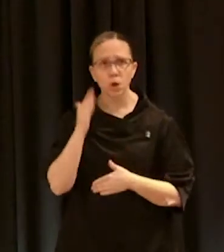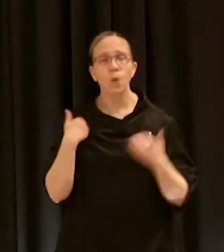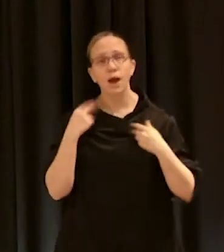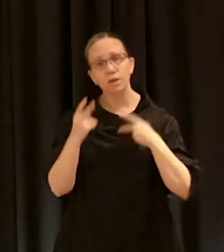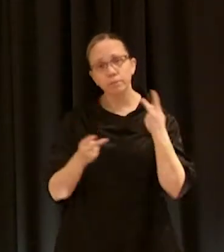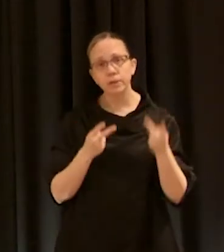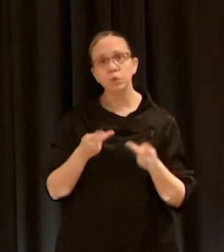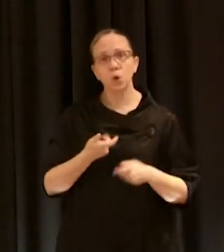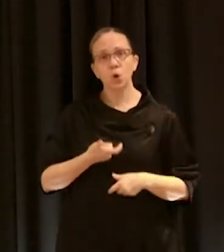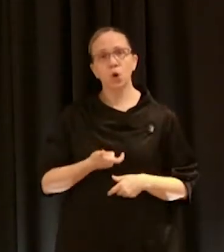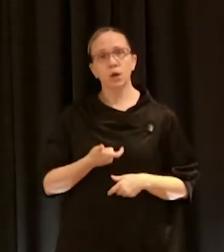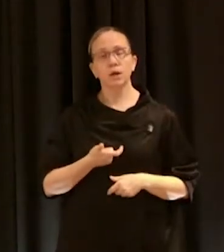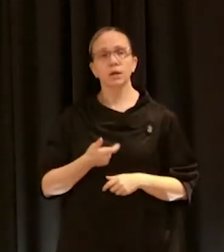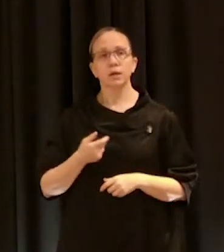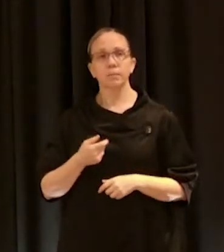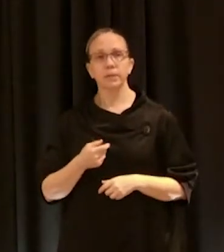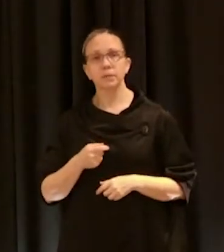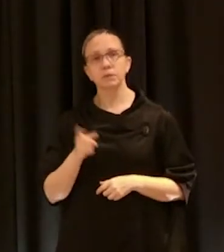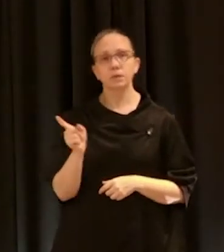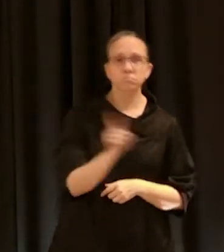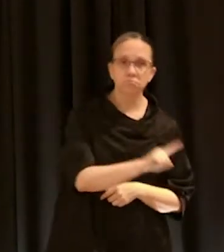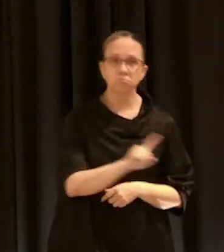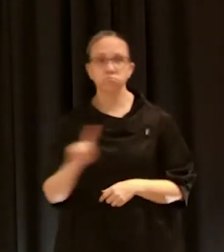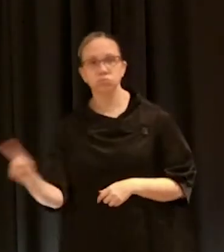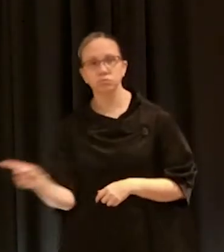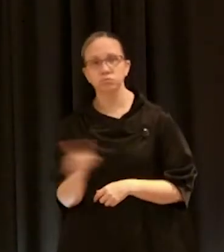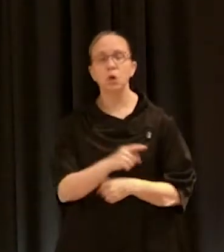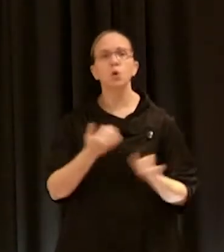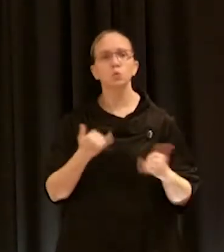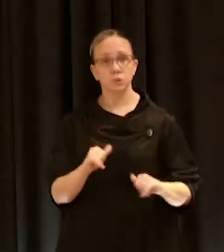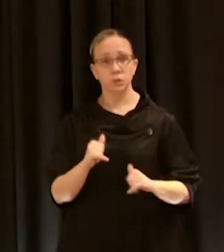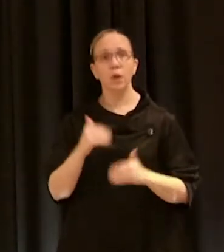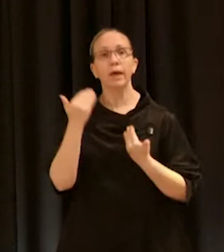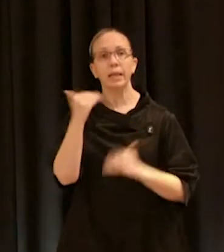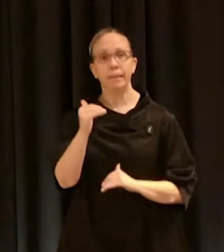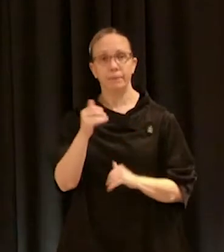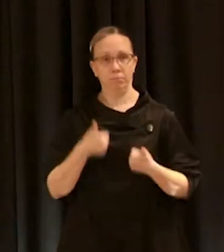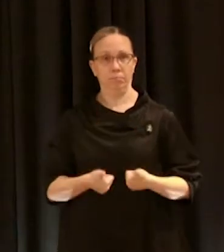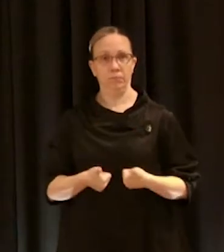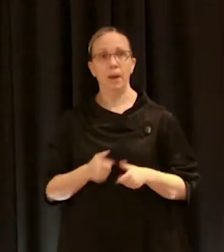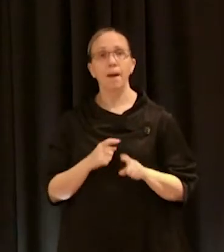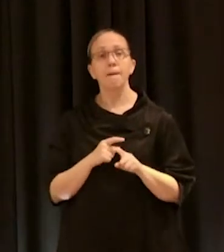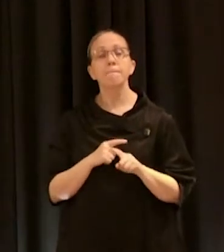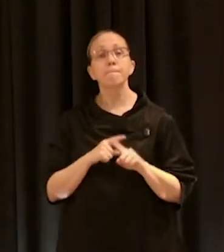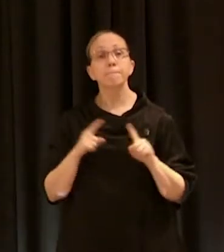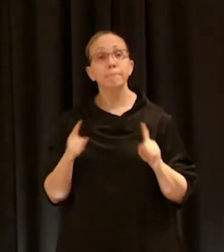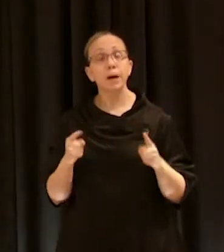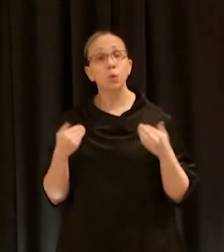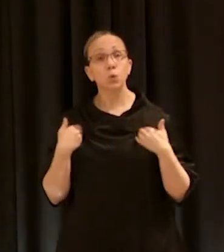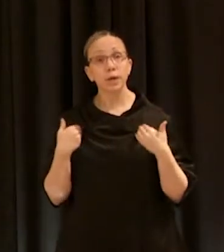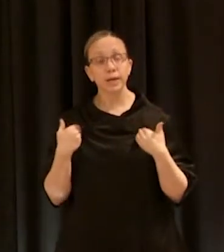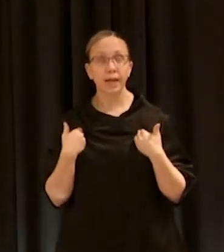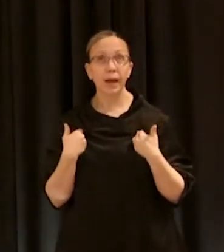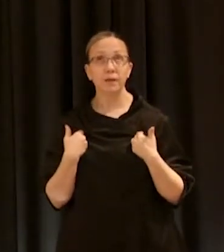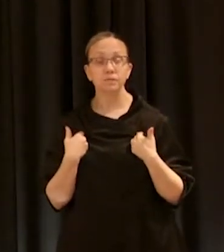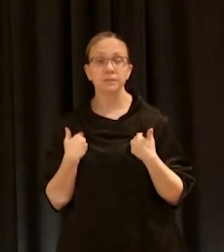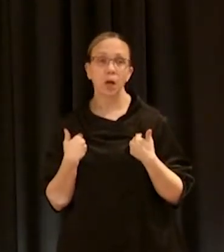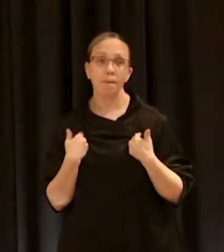have people streaming in and out of the church, so we'll still be within the confines of what we need to be. But we're going to have